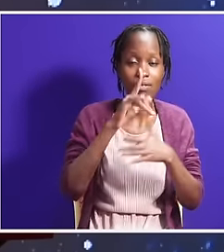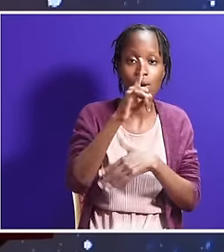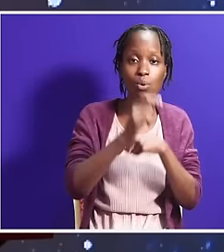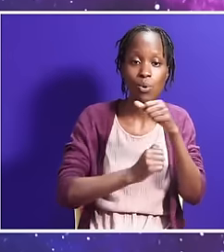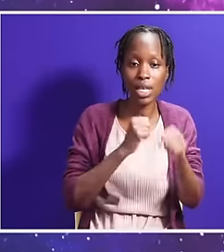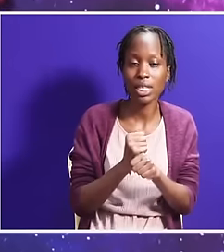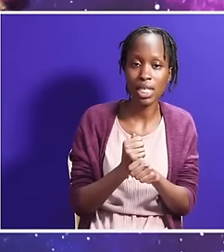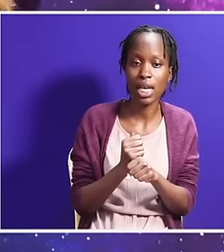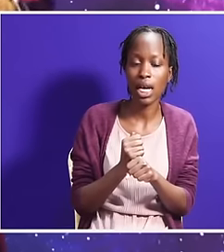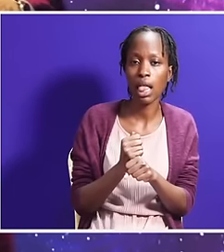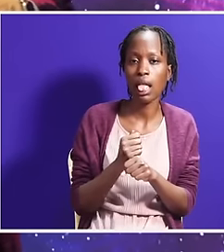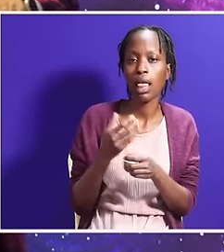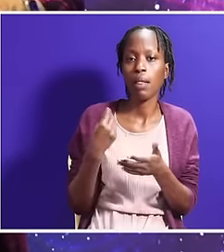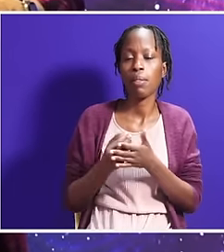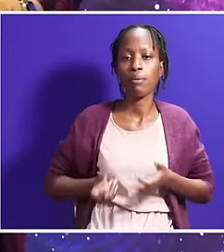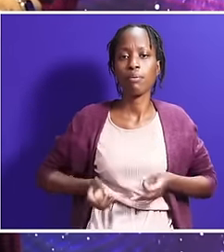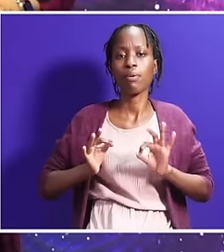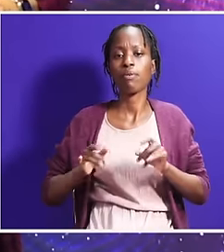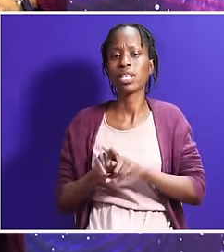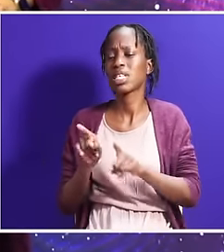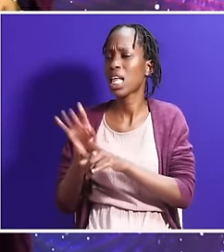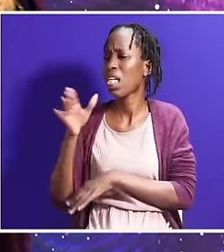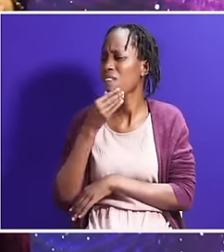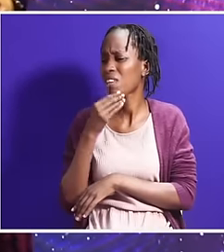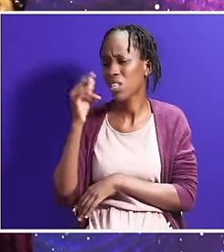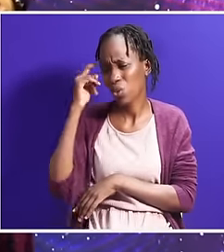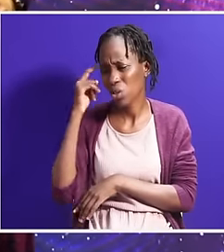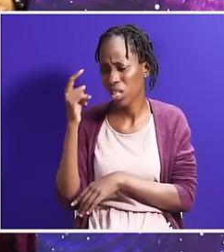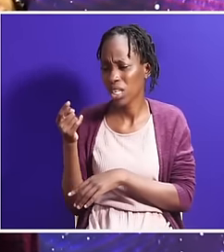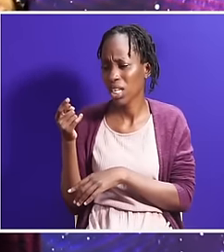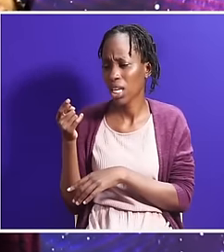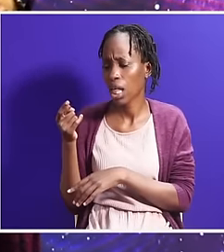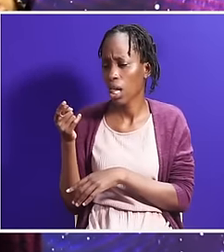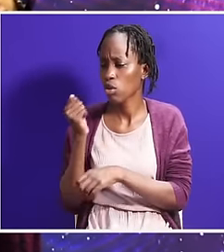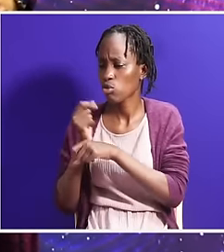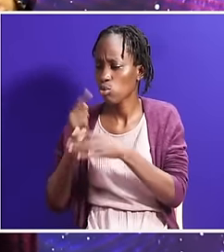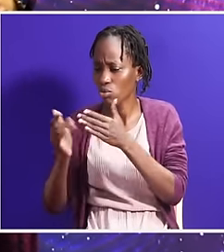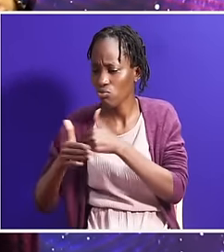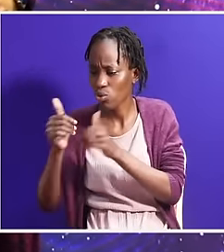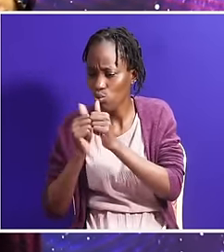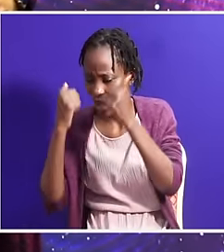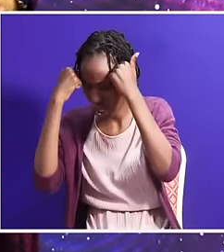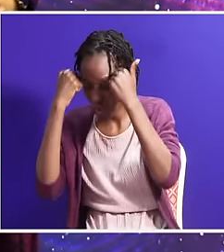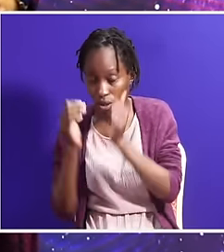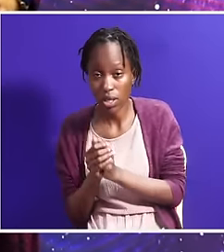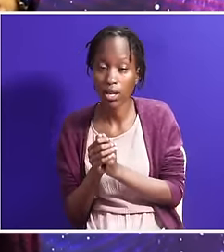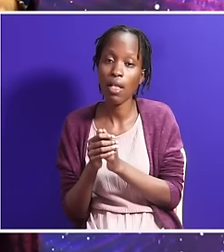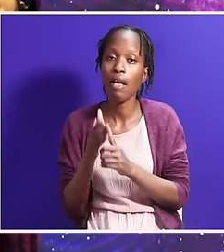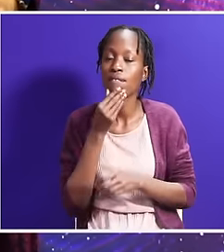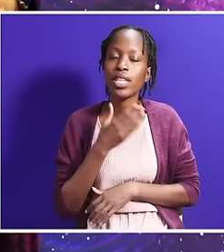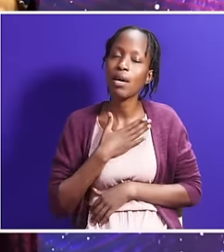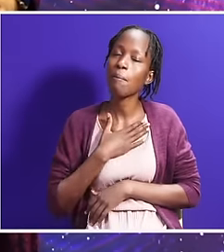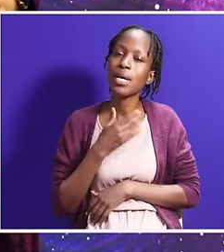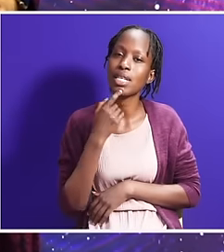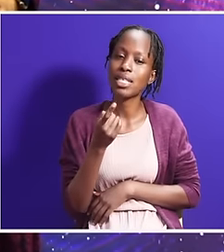so I said to my dad, so Dad, when do you think we need to go to Plan B? And he said, who gave